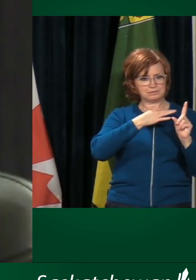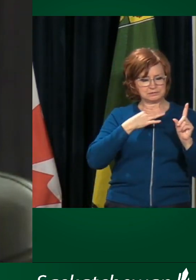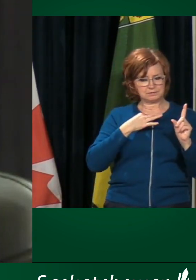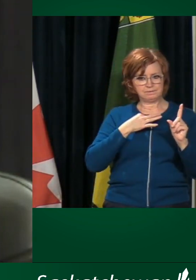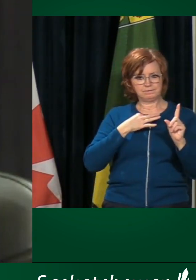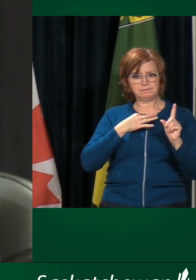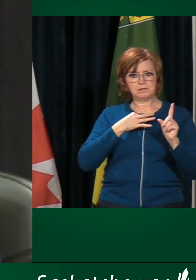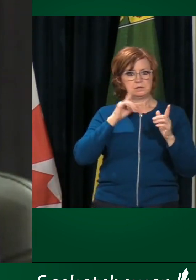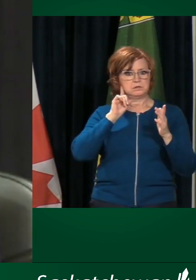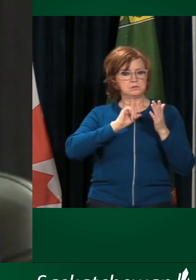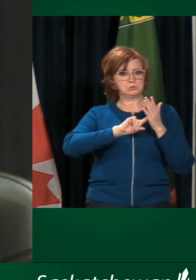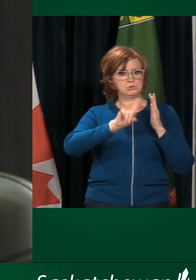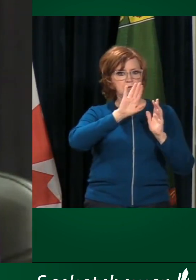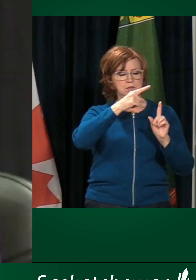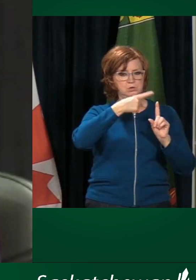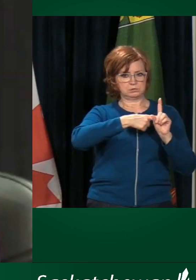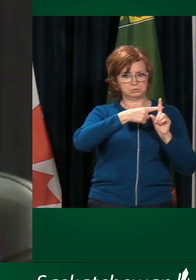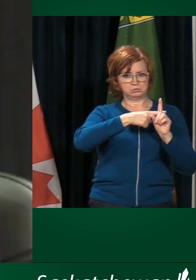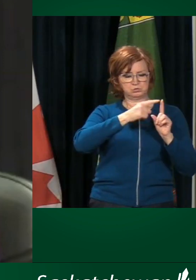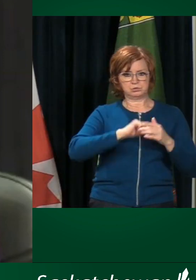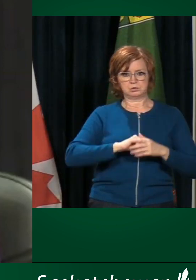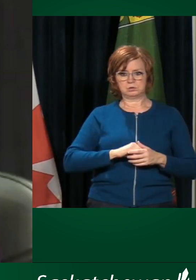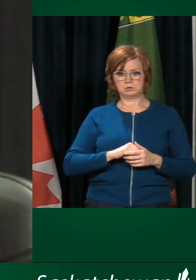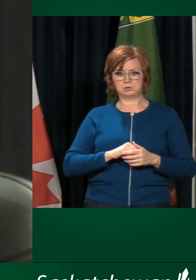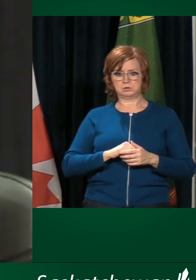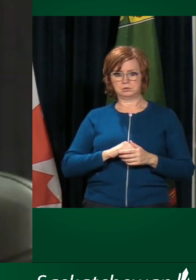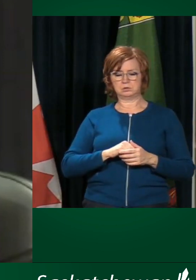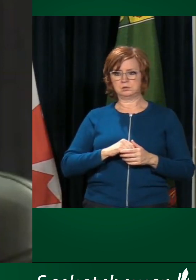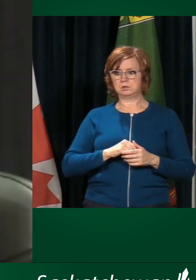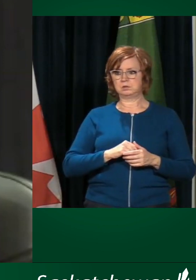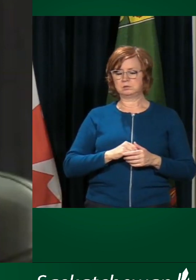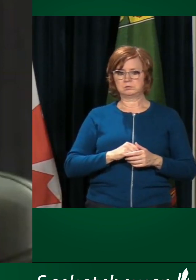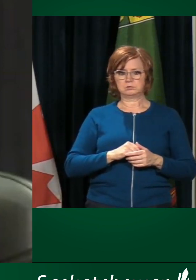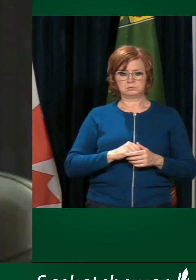and patients. So we're seeing that. A few